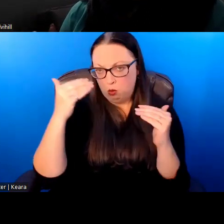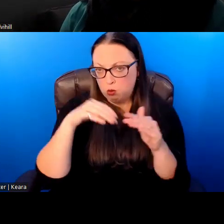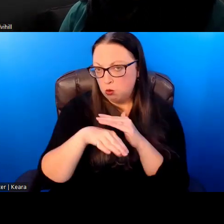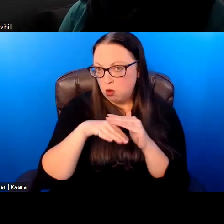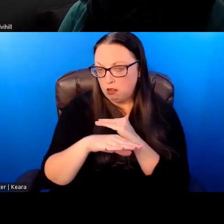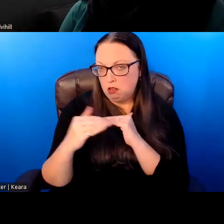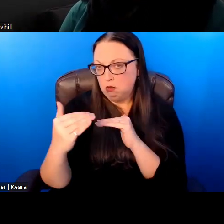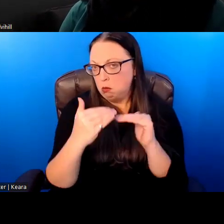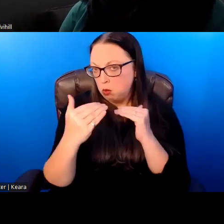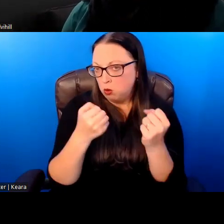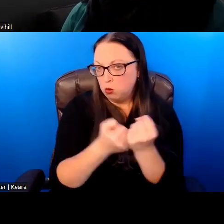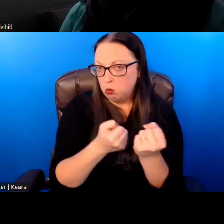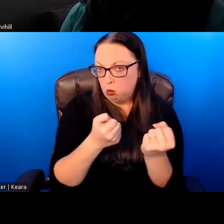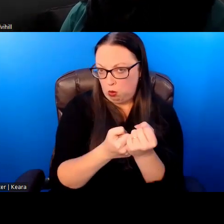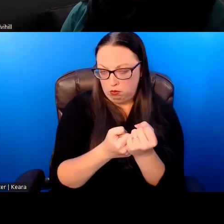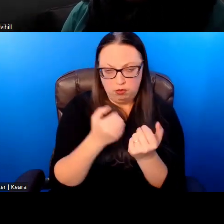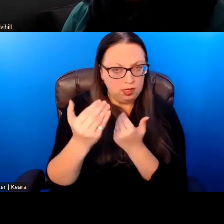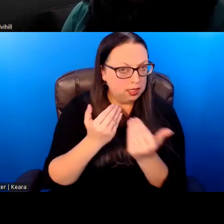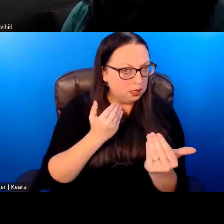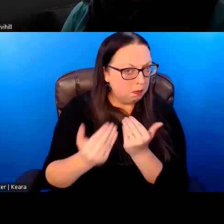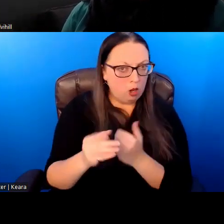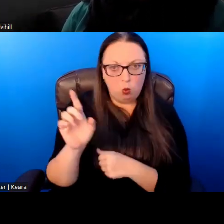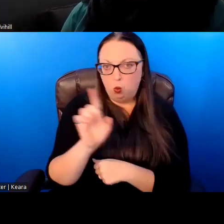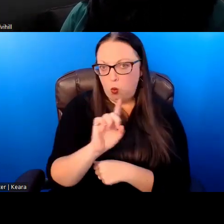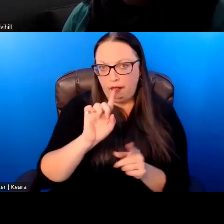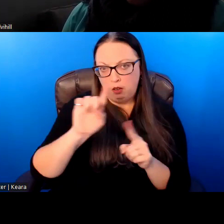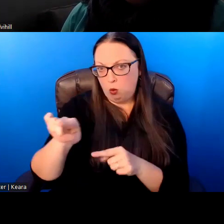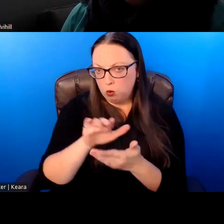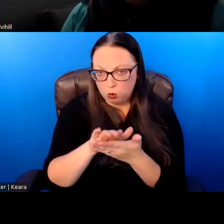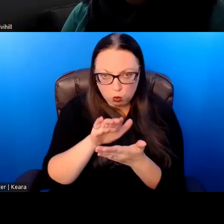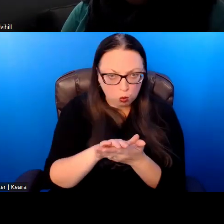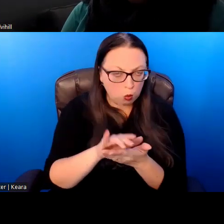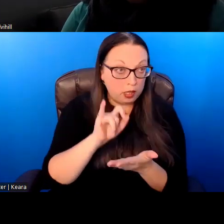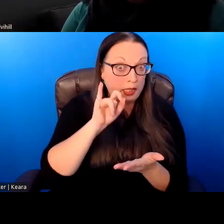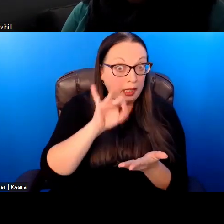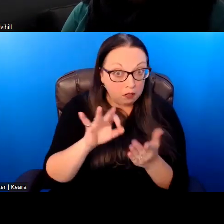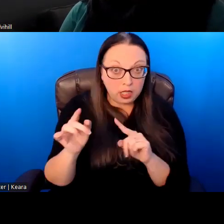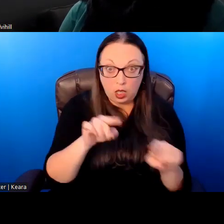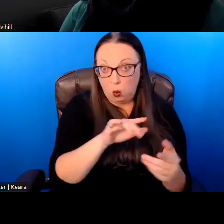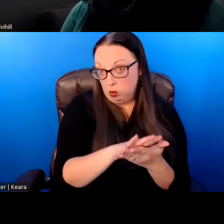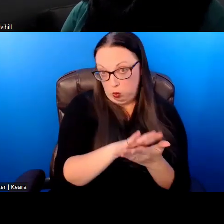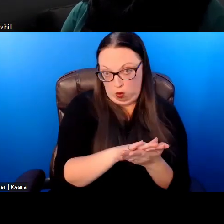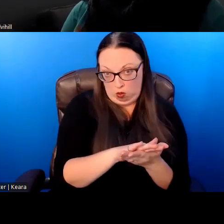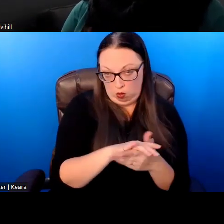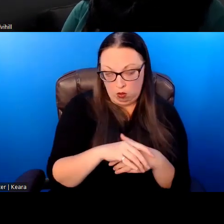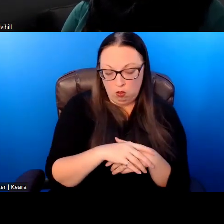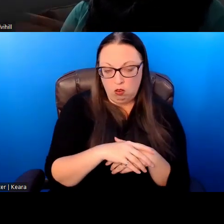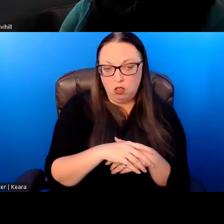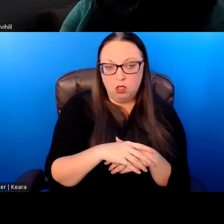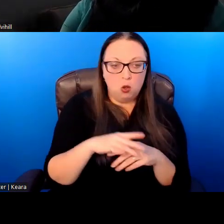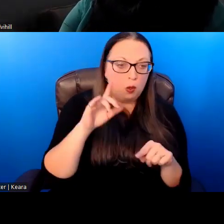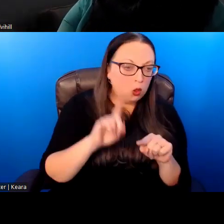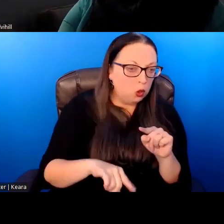peer support, regardless of where they attend school or whether they attend school at all. And so it couldn't just